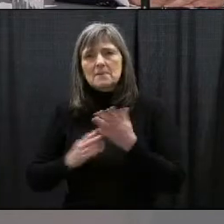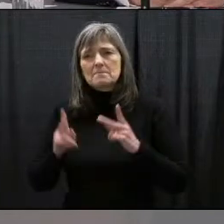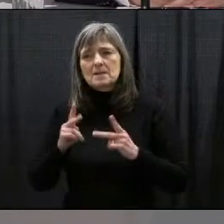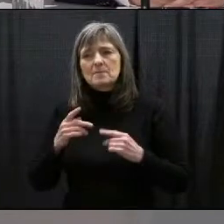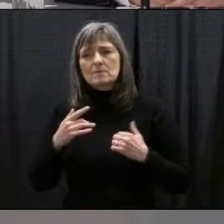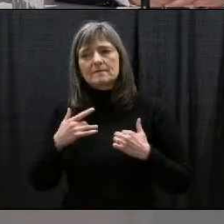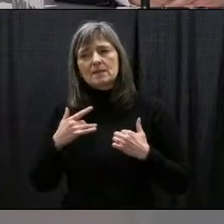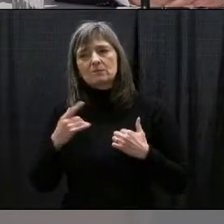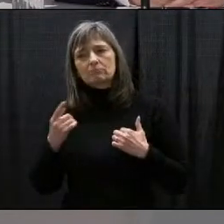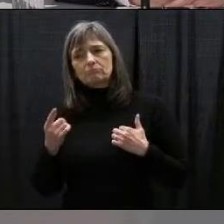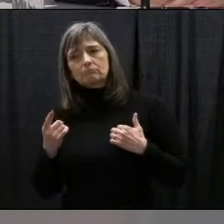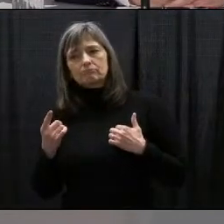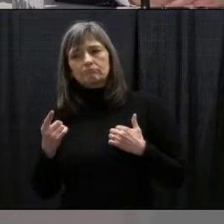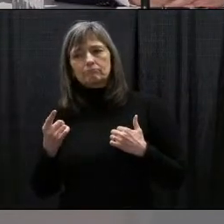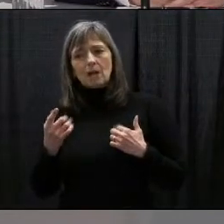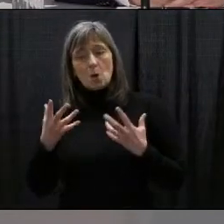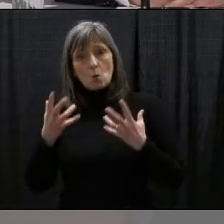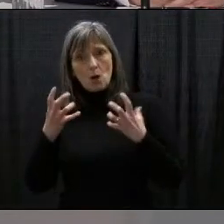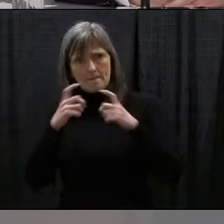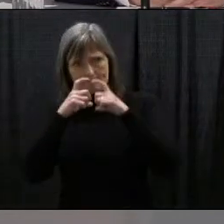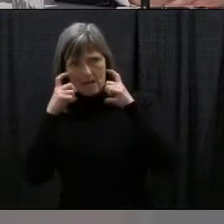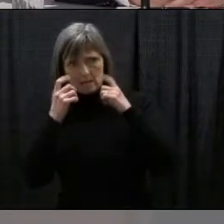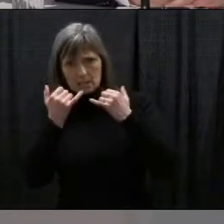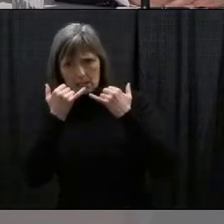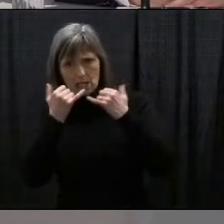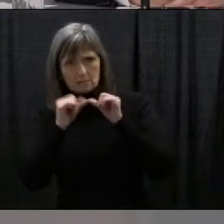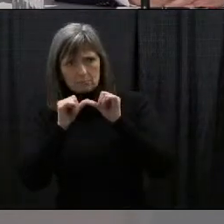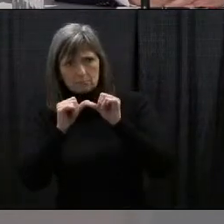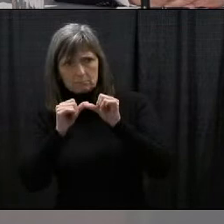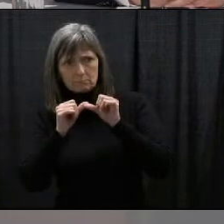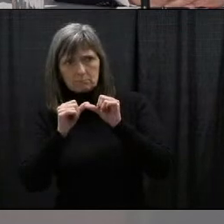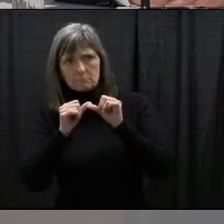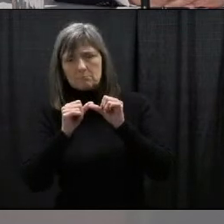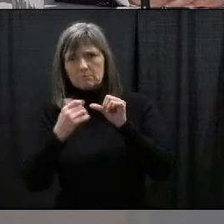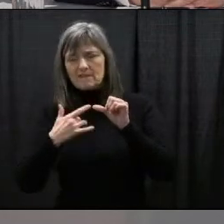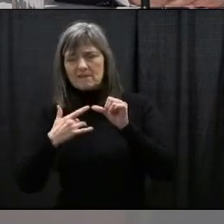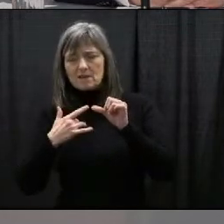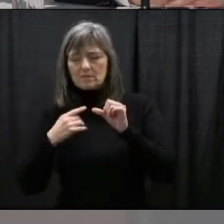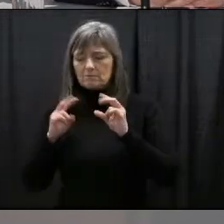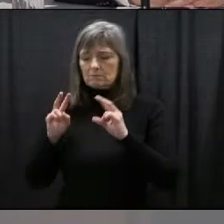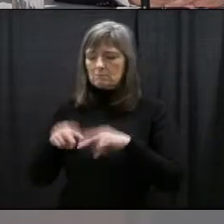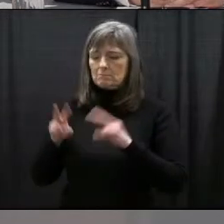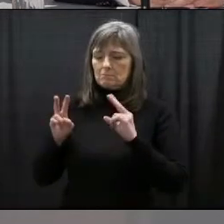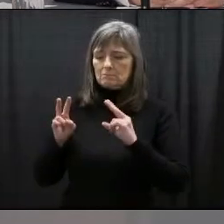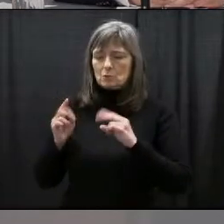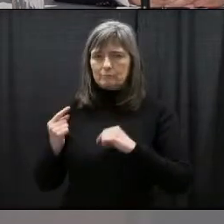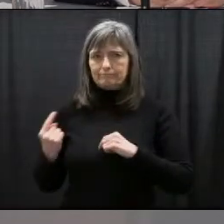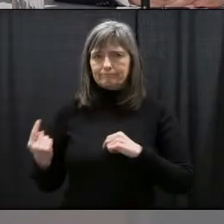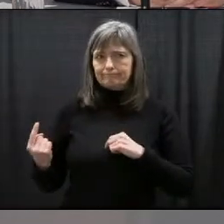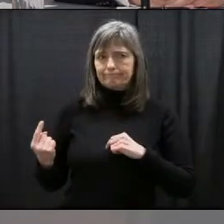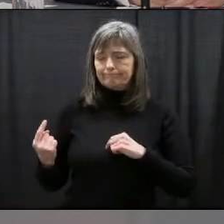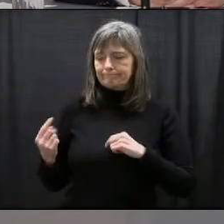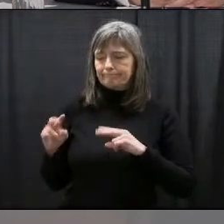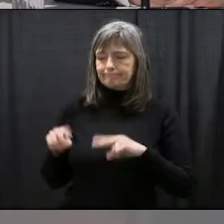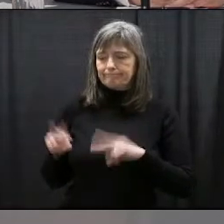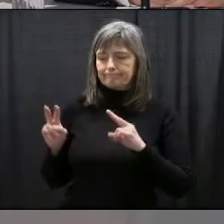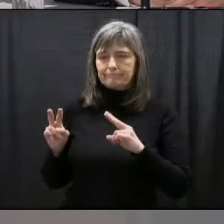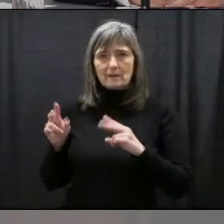for still wanting to wear a mask or for still having some of these requirements in place. What would you